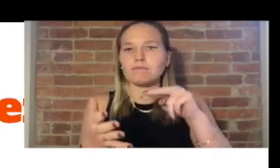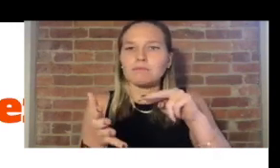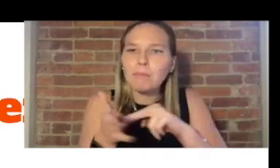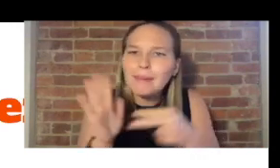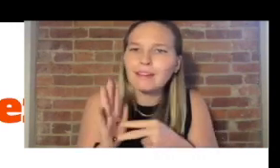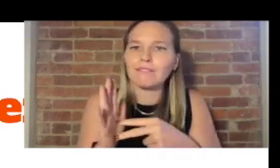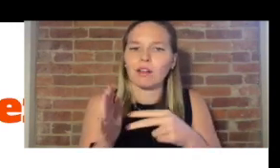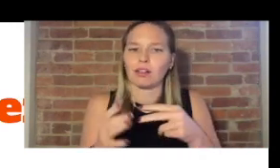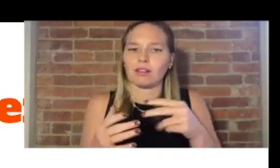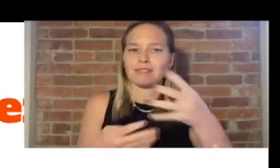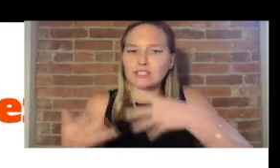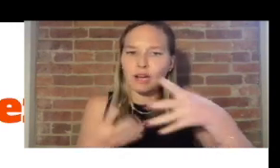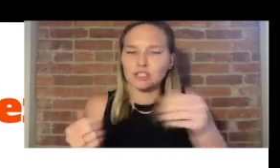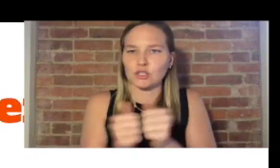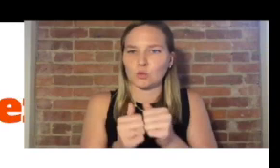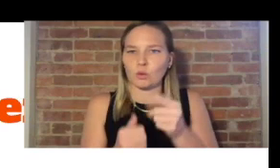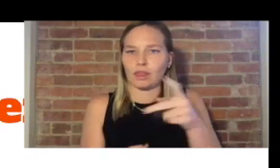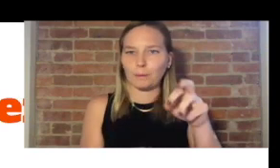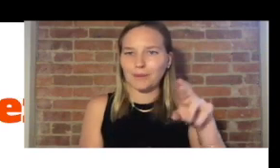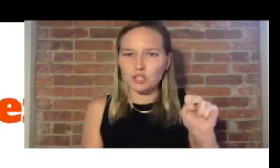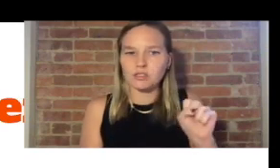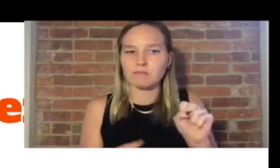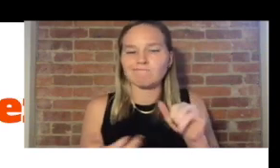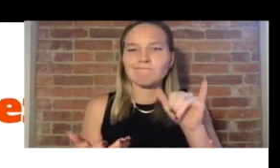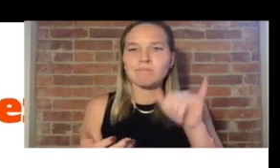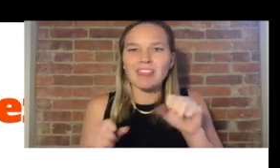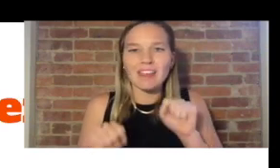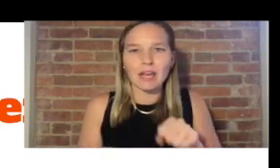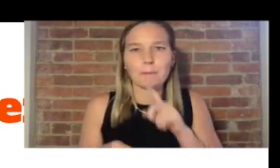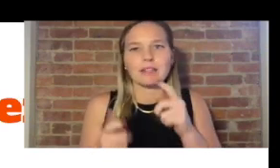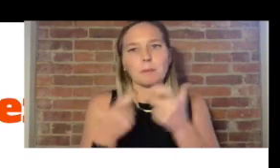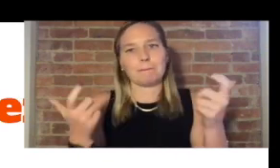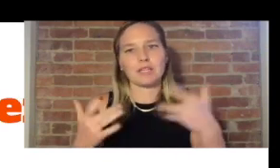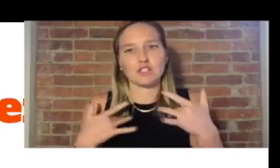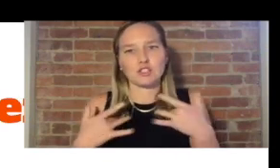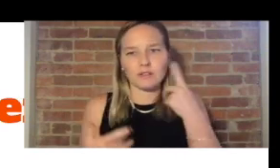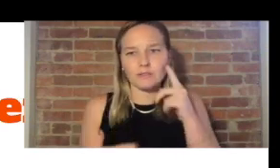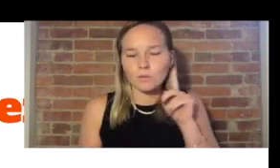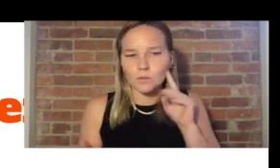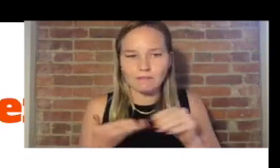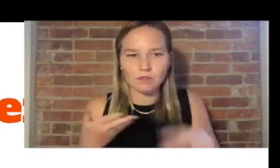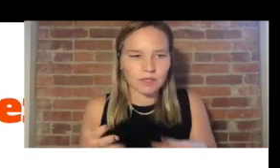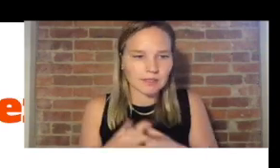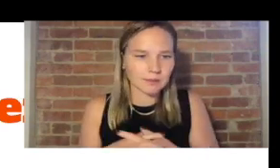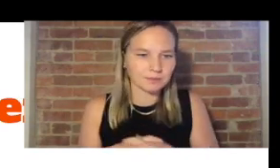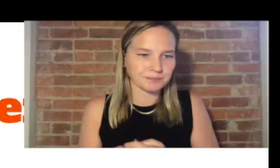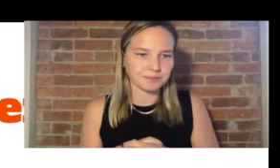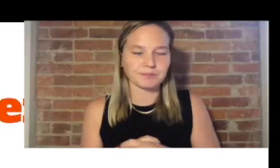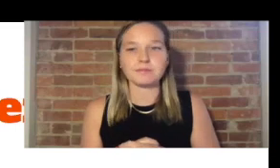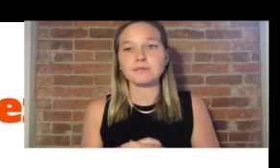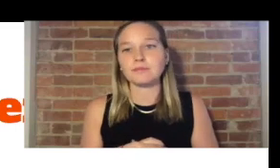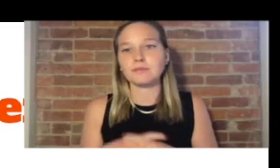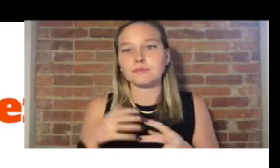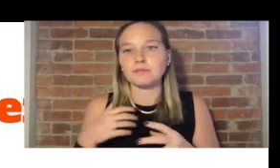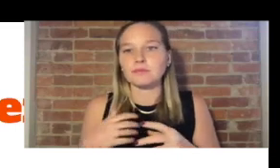are limited opportunities for meaningful interactions with peers during distance learning. And that can be a big concern,